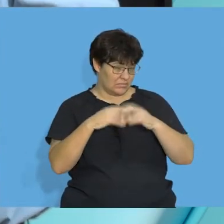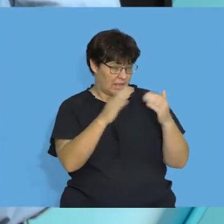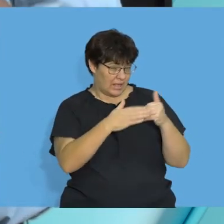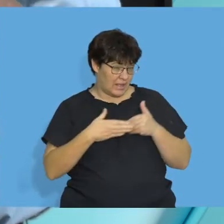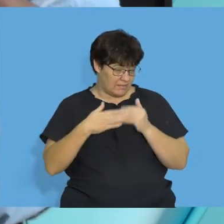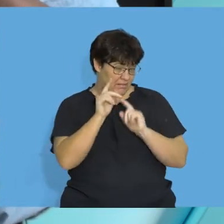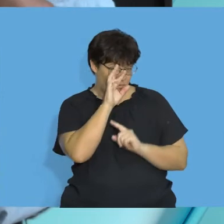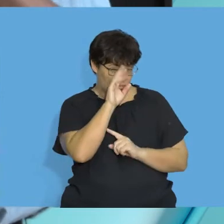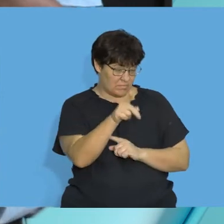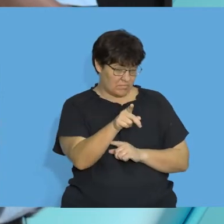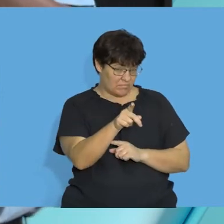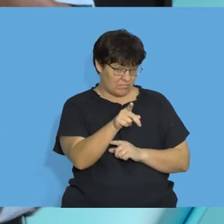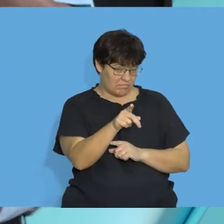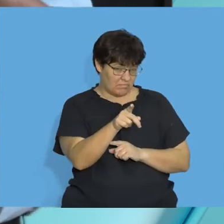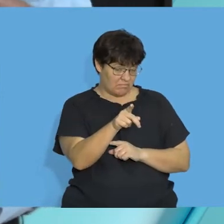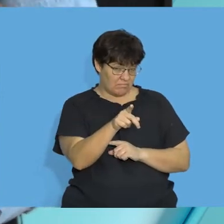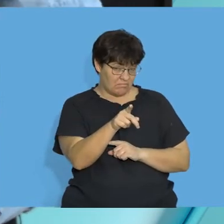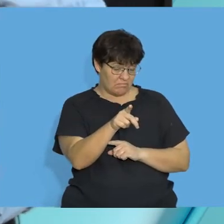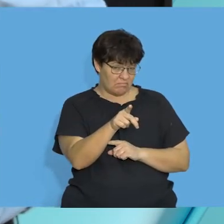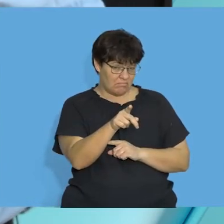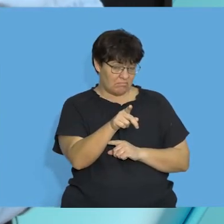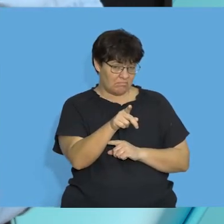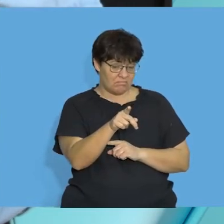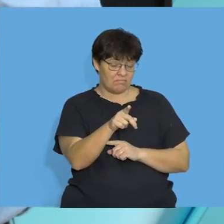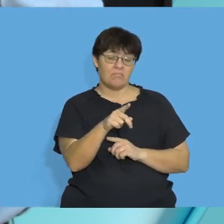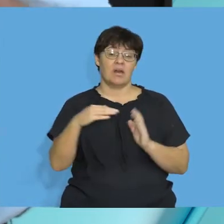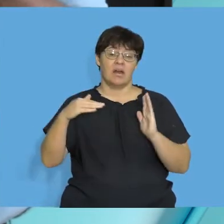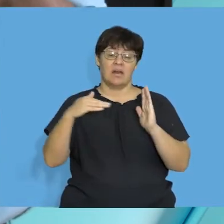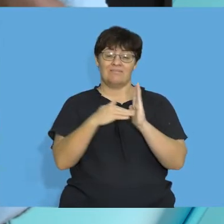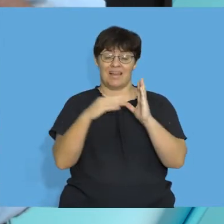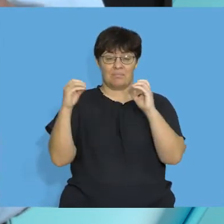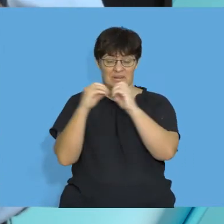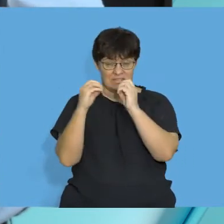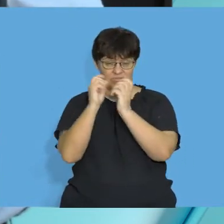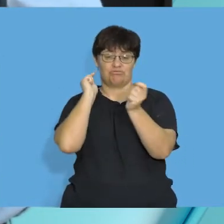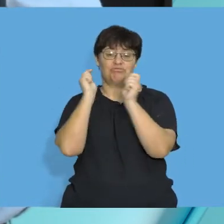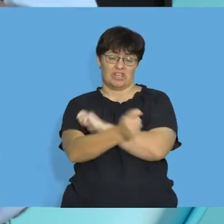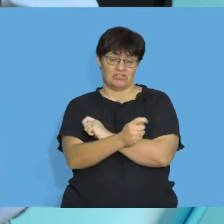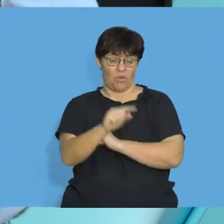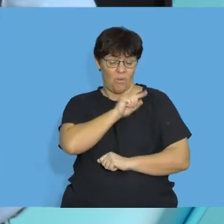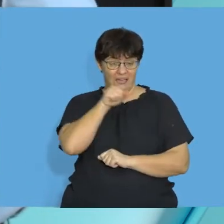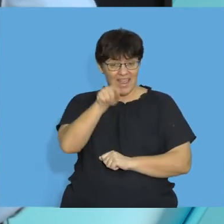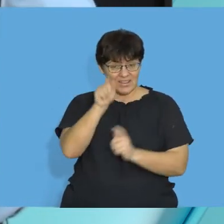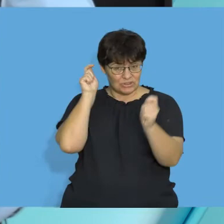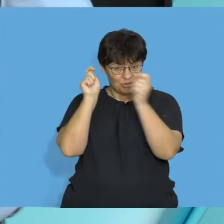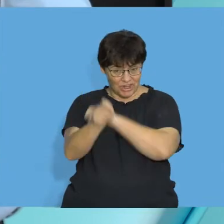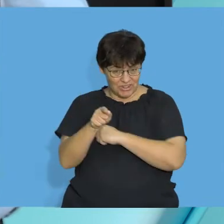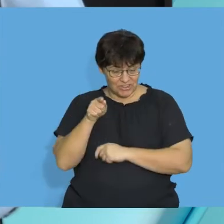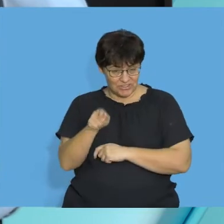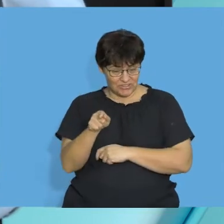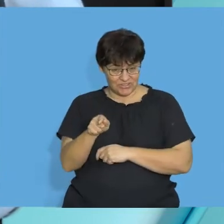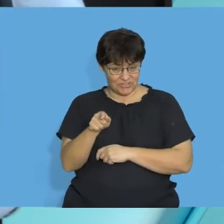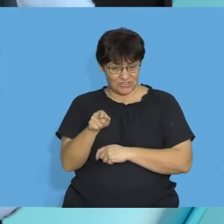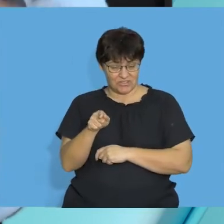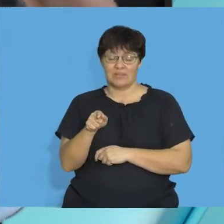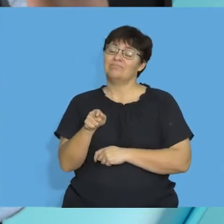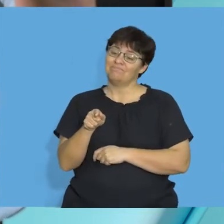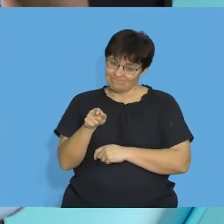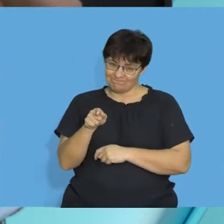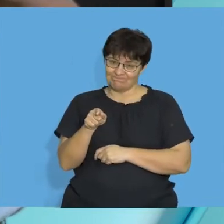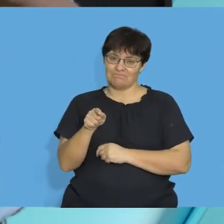Remember, the magnetic flux is changing. Because the magnetic flux is changing, we're going to get